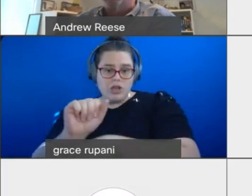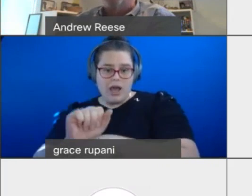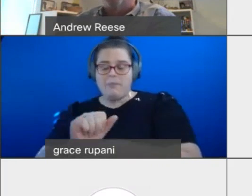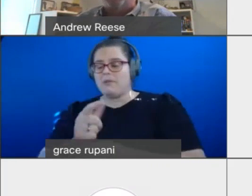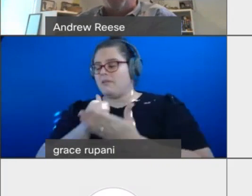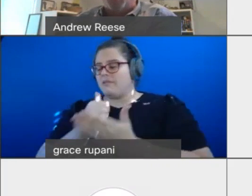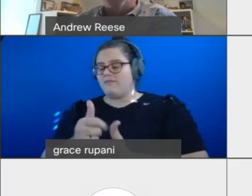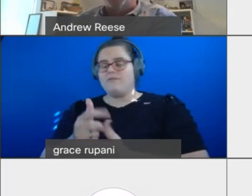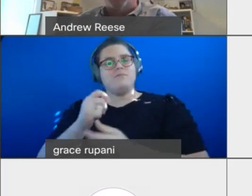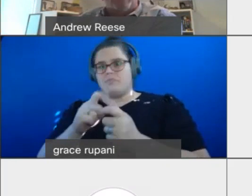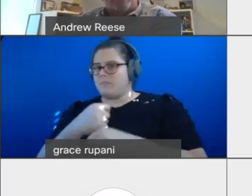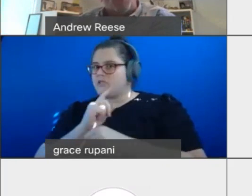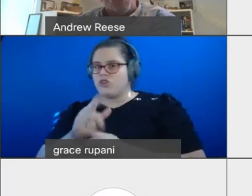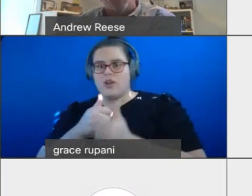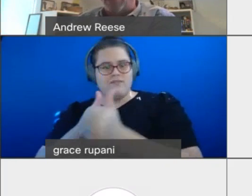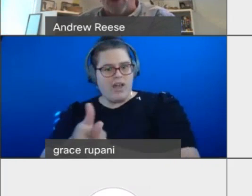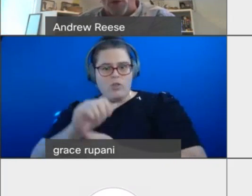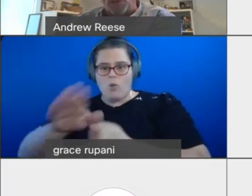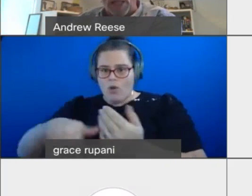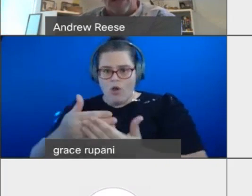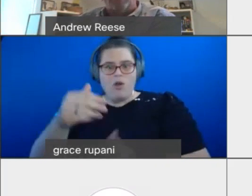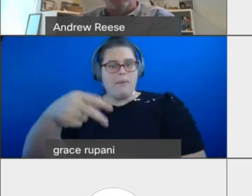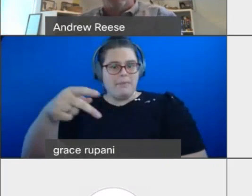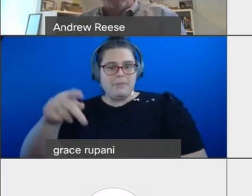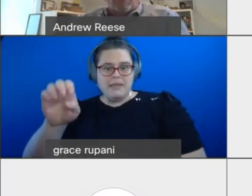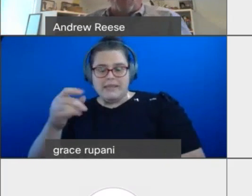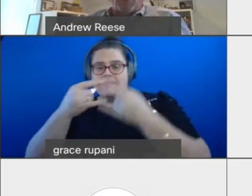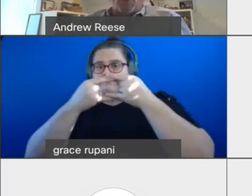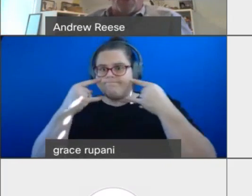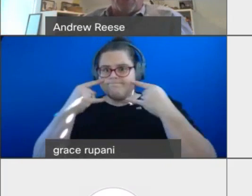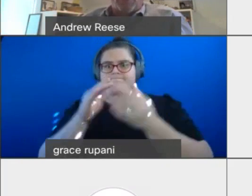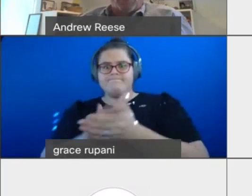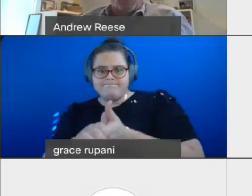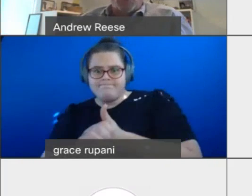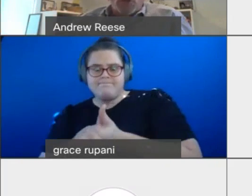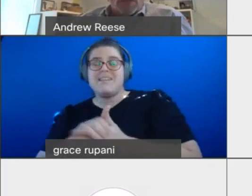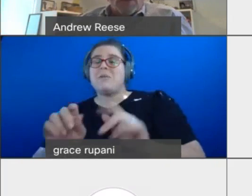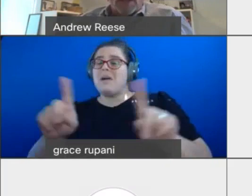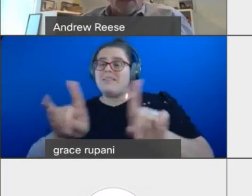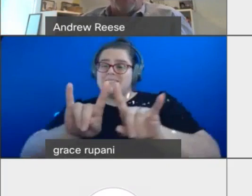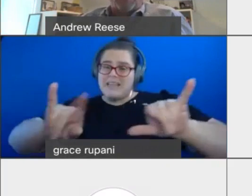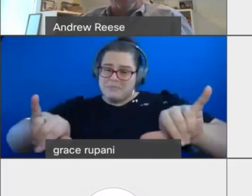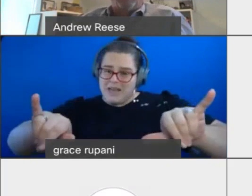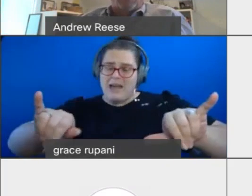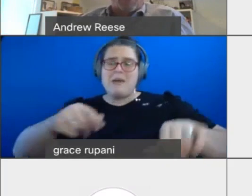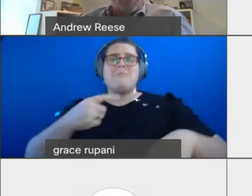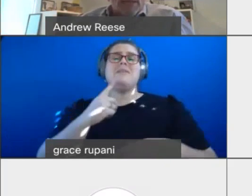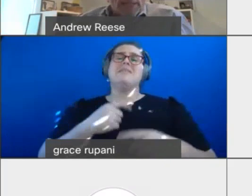requirements, but also at home in our own lives, that we are using face